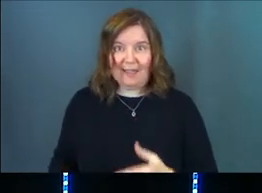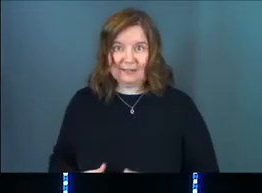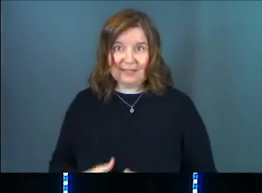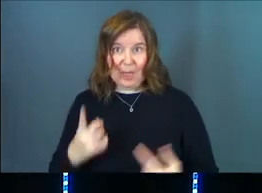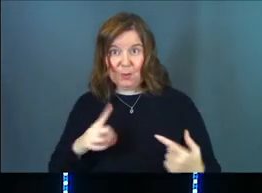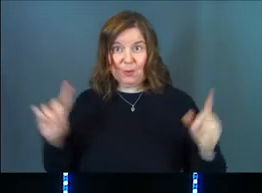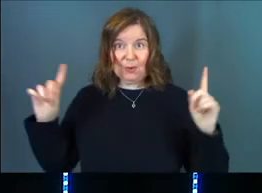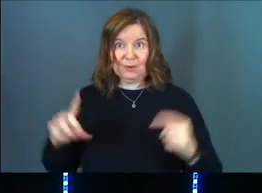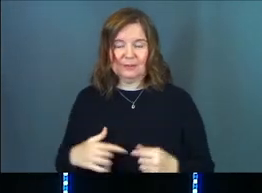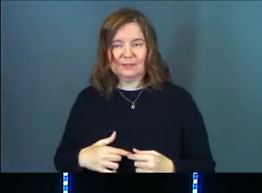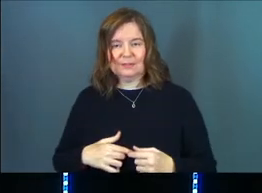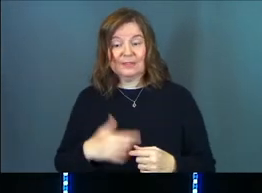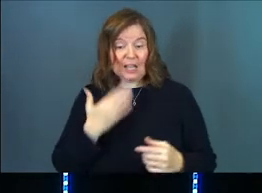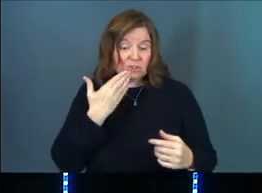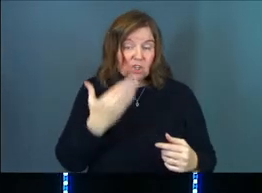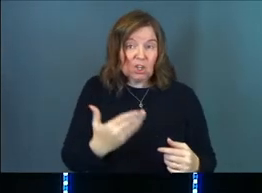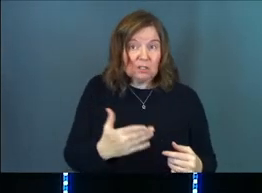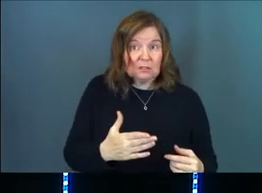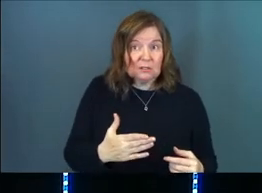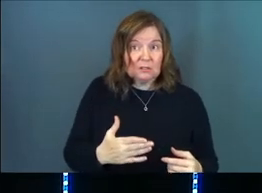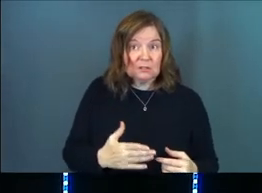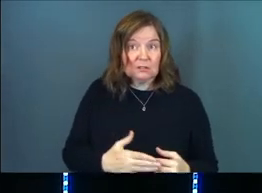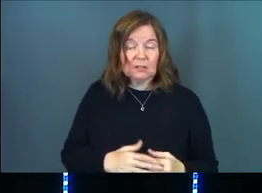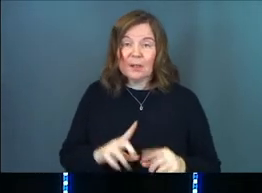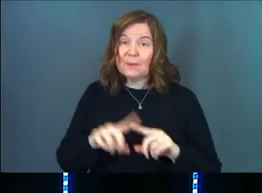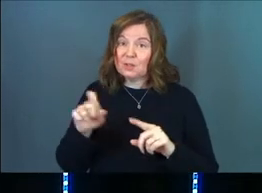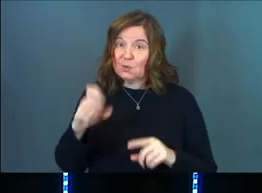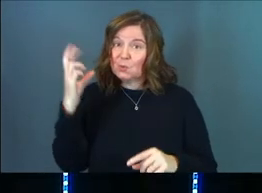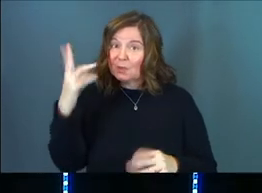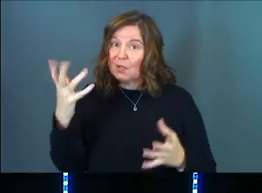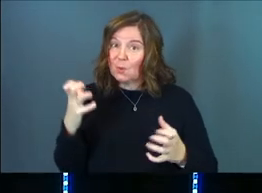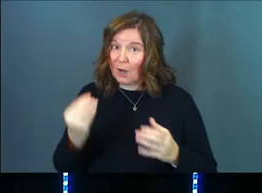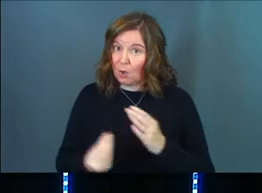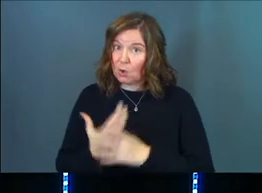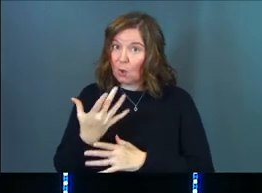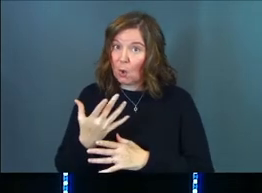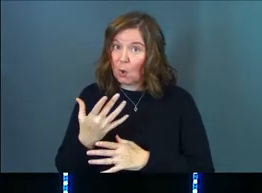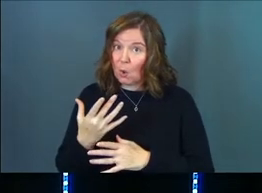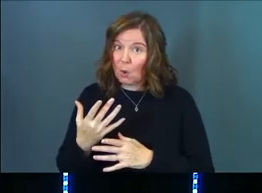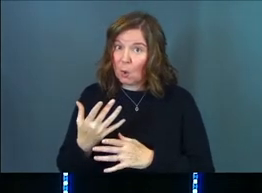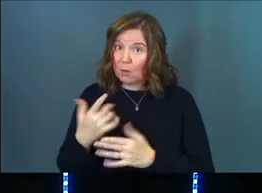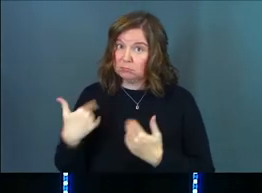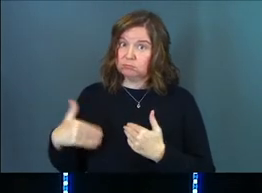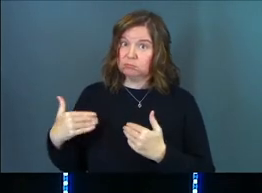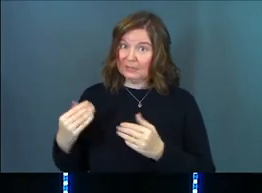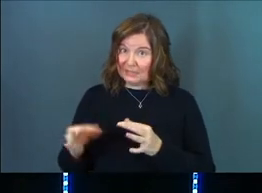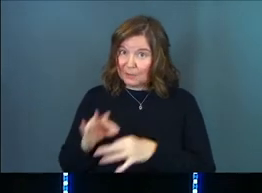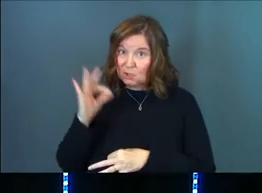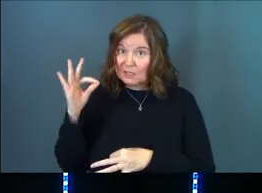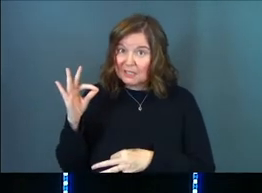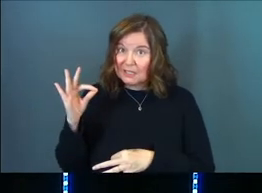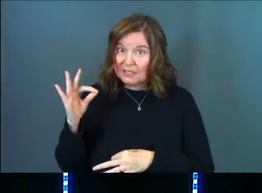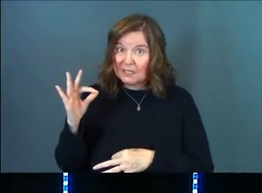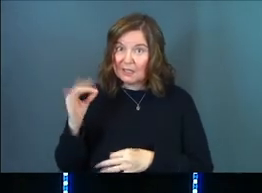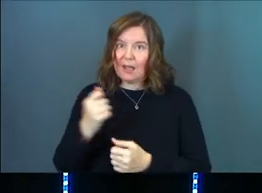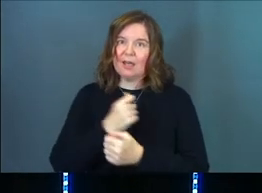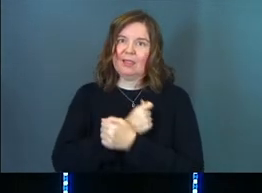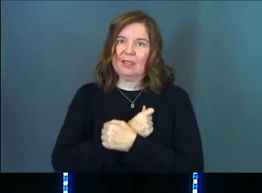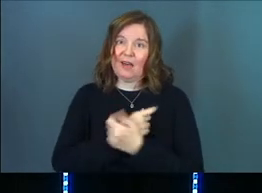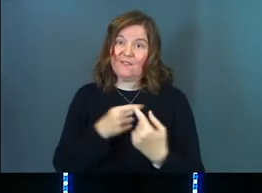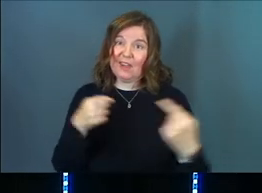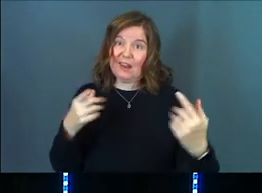do. And it's like, that's good. But you really want to grow like a weed spiritually? Love an